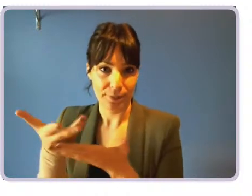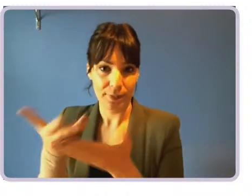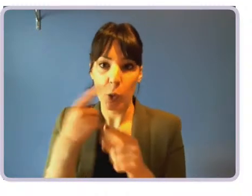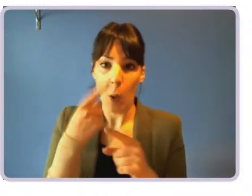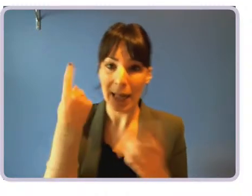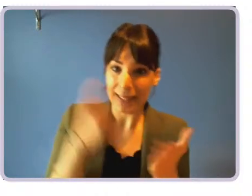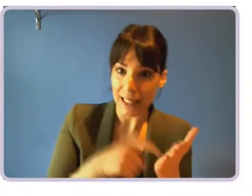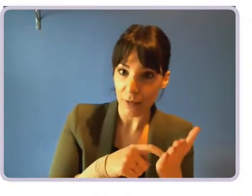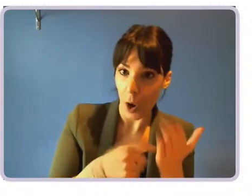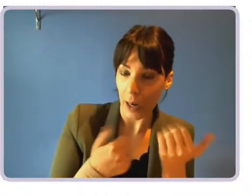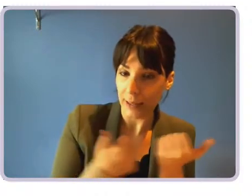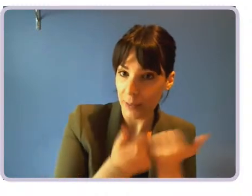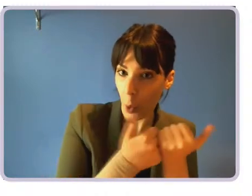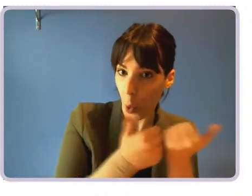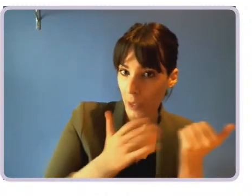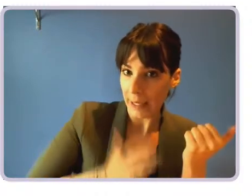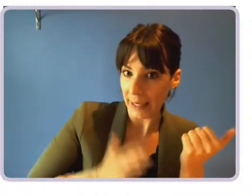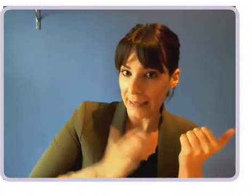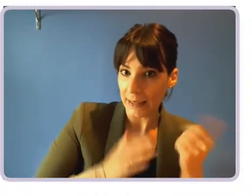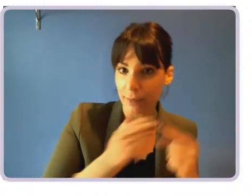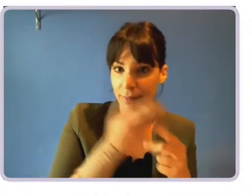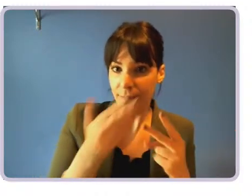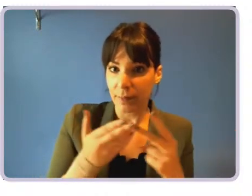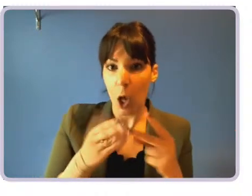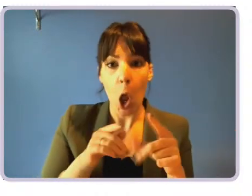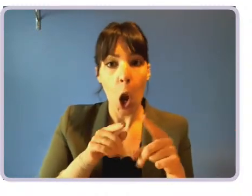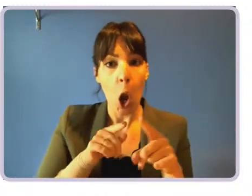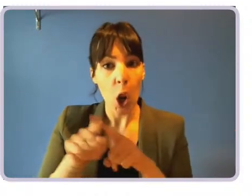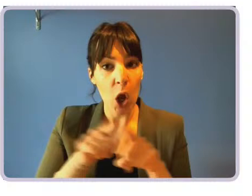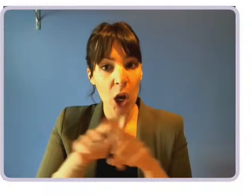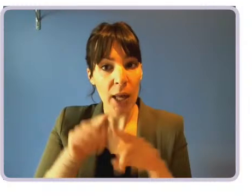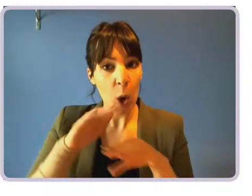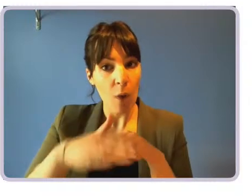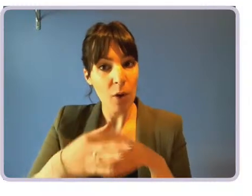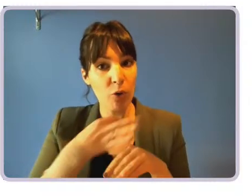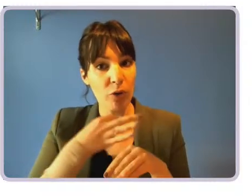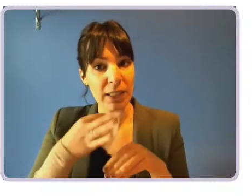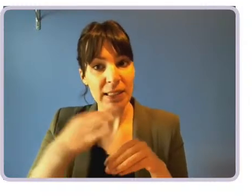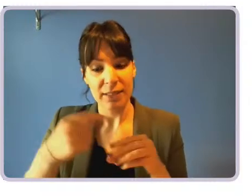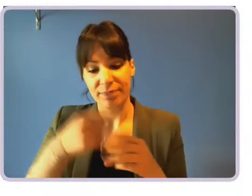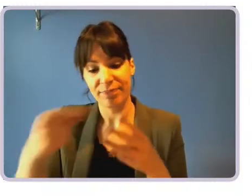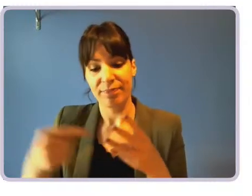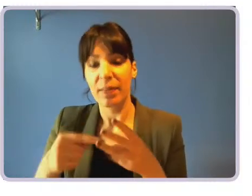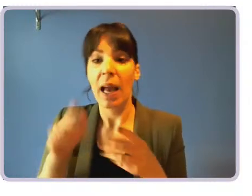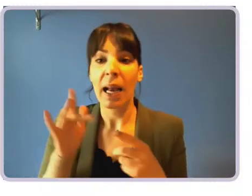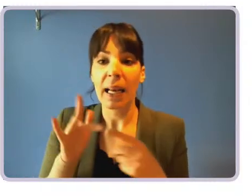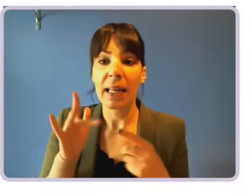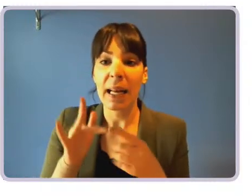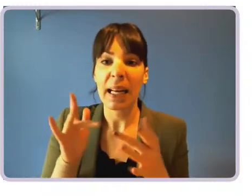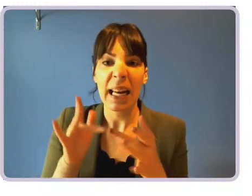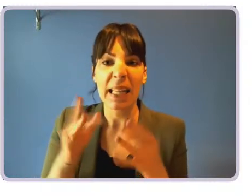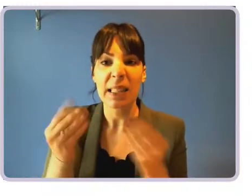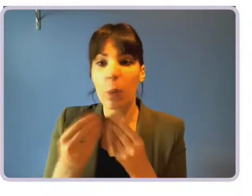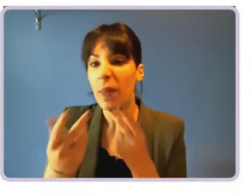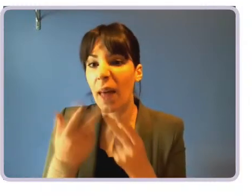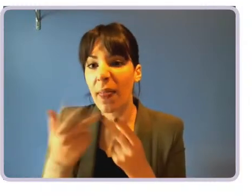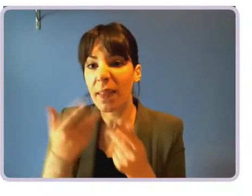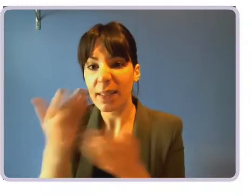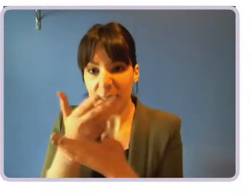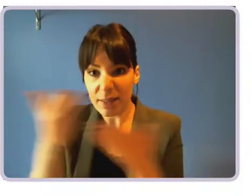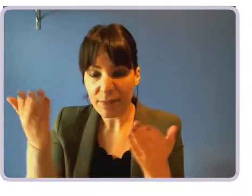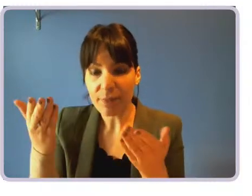and connecting in with your local emergency managers to understand the steps you can take in your community. Planning